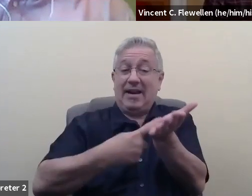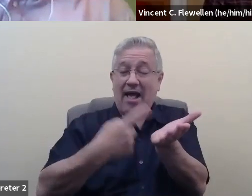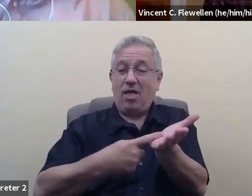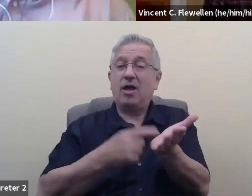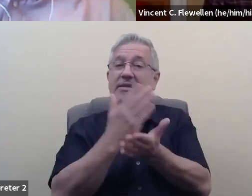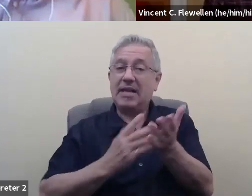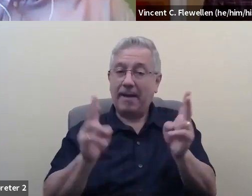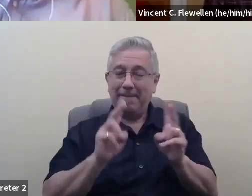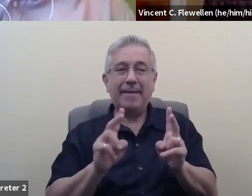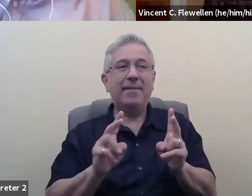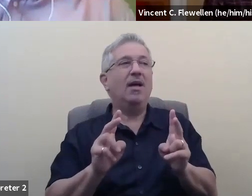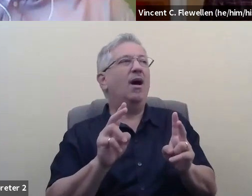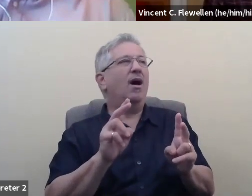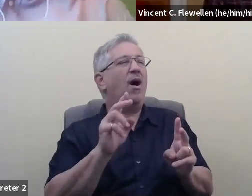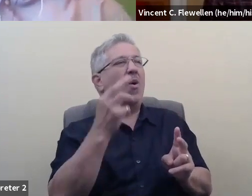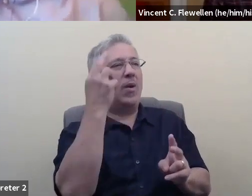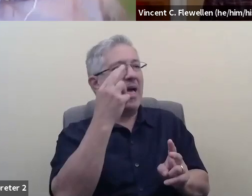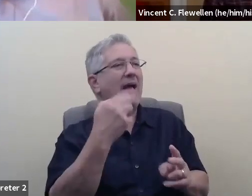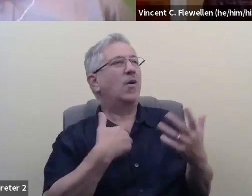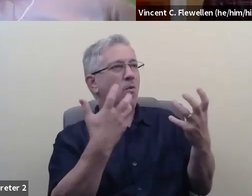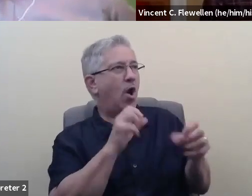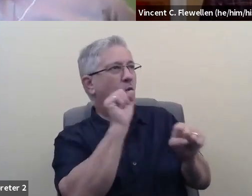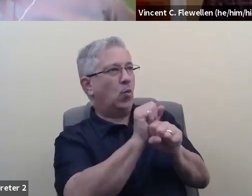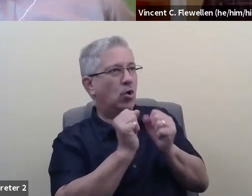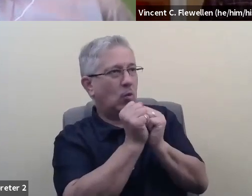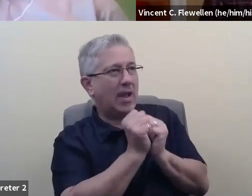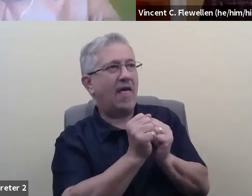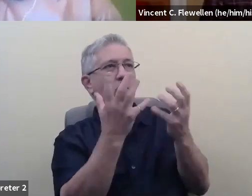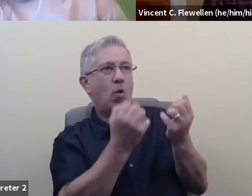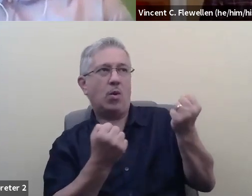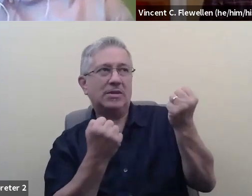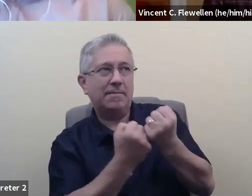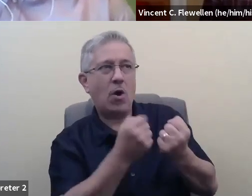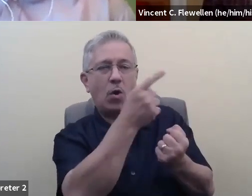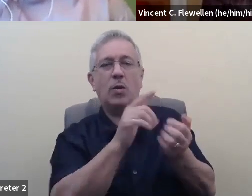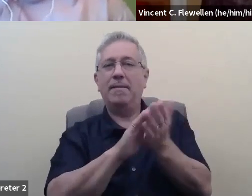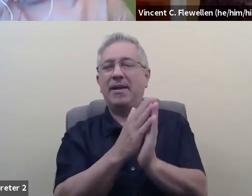you want your managers to be allies. And I'm telling you, by like the third call, I was like, don't call me no more,